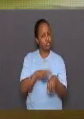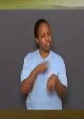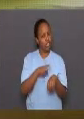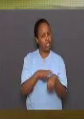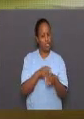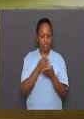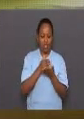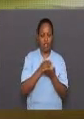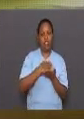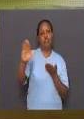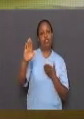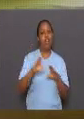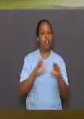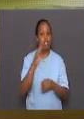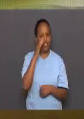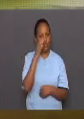exclude women.